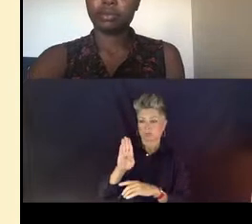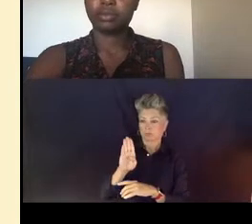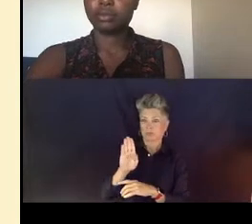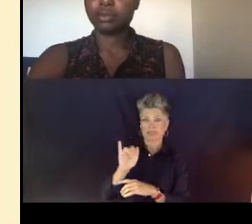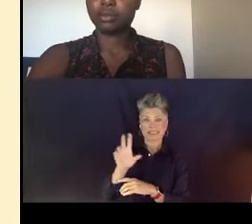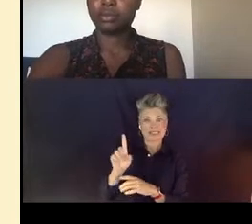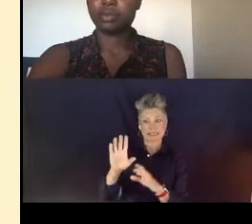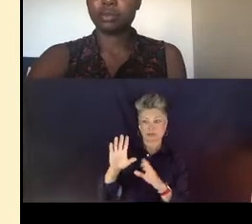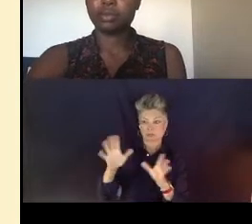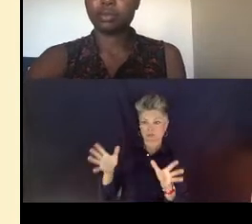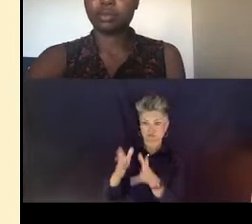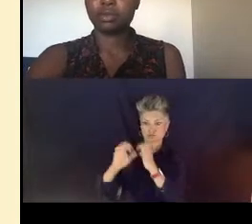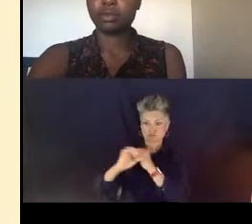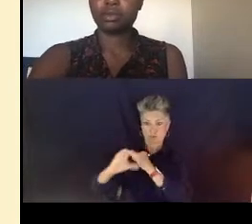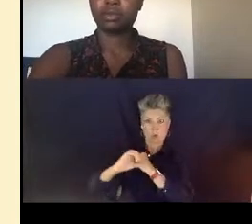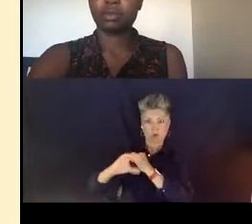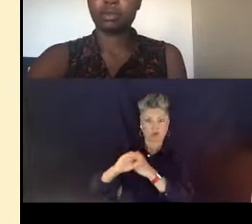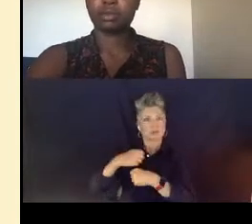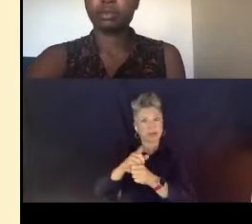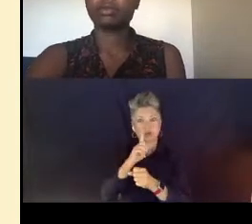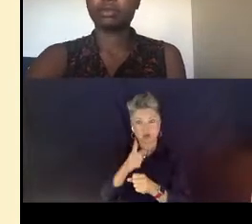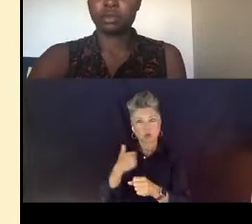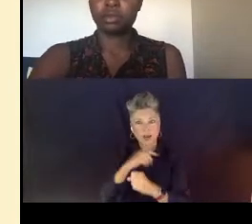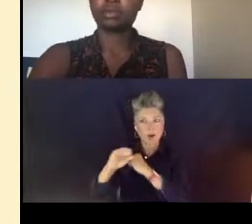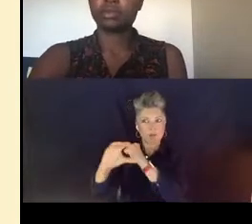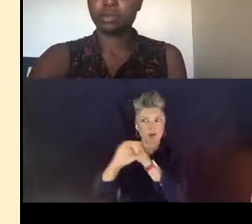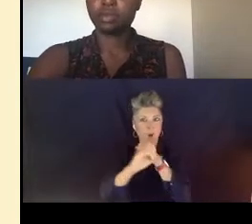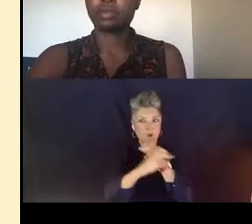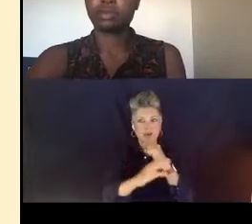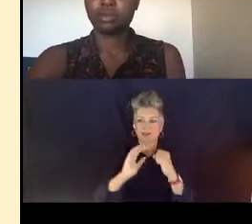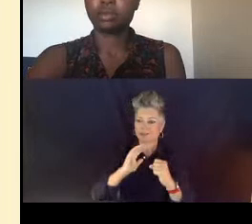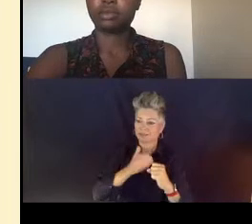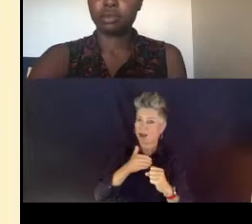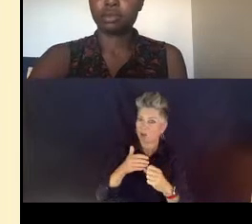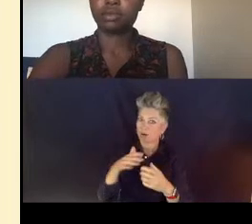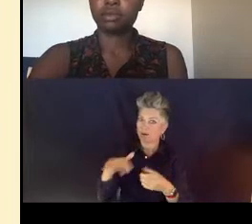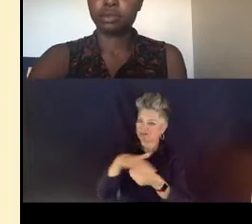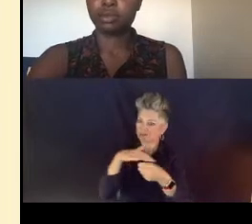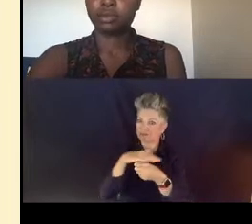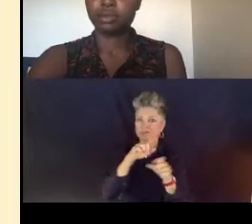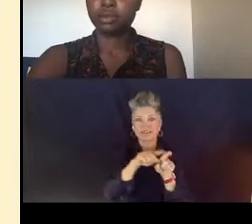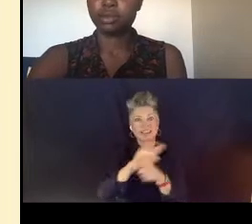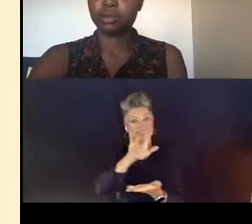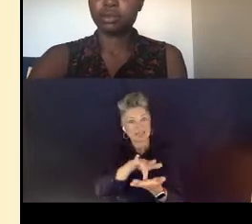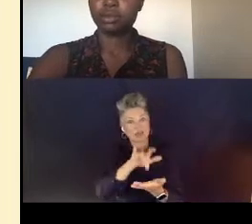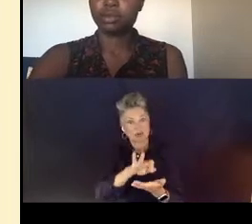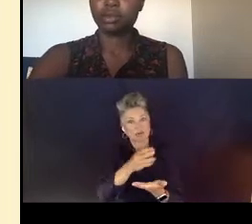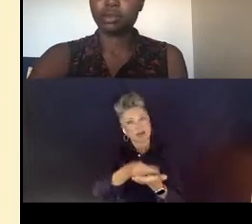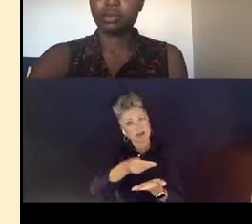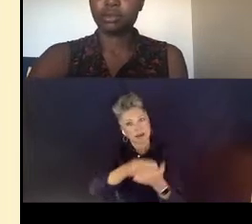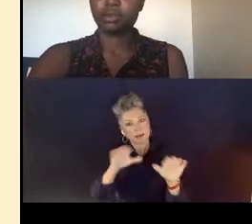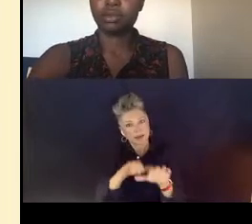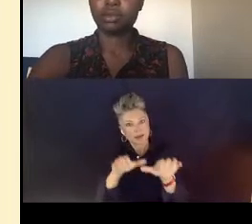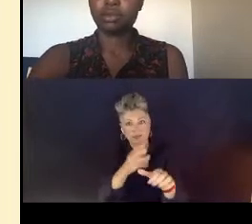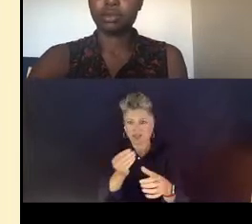to make sure that we're promoting our district as the center of our community's economic activities. And we work very,